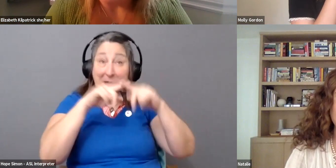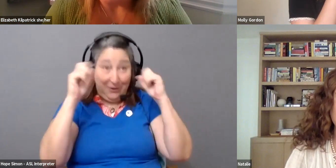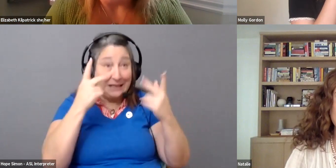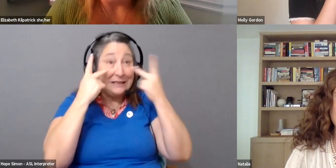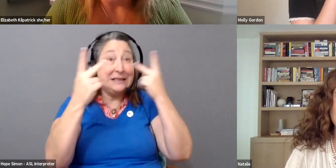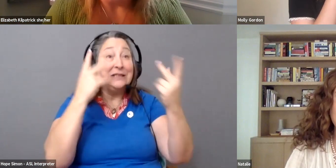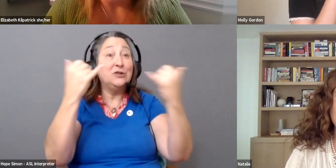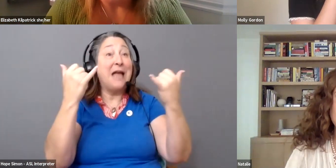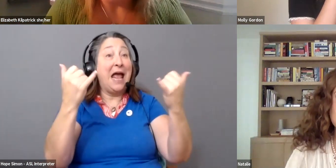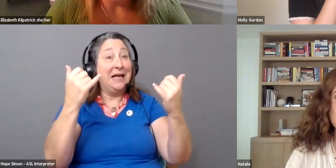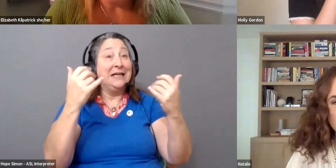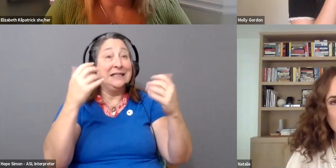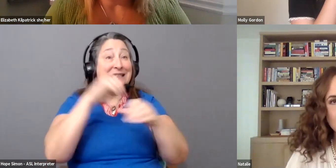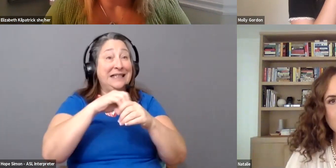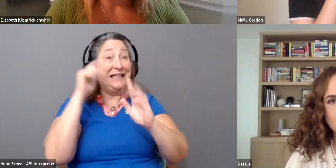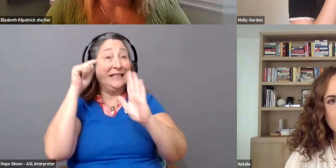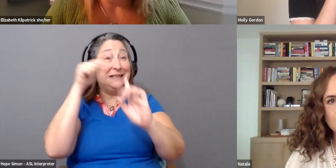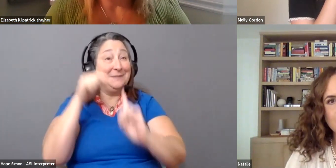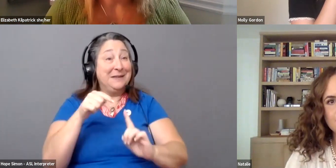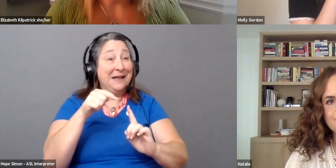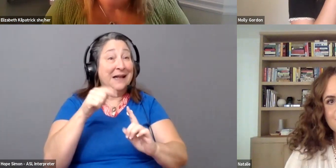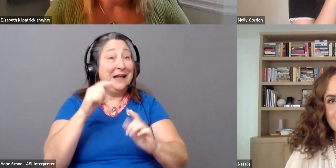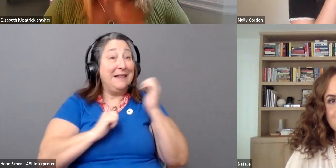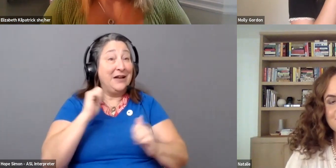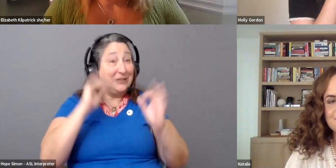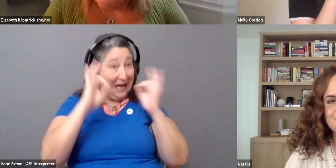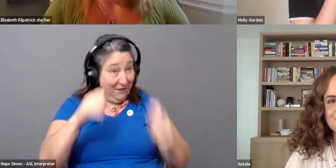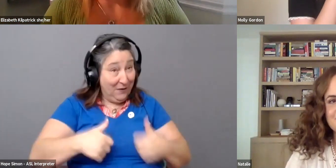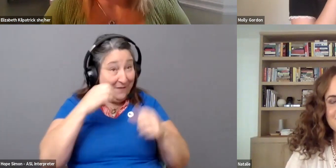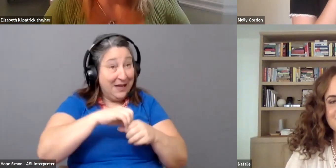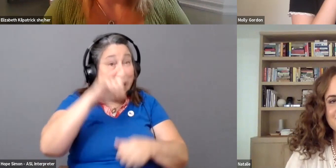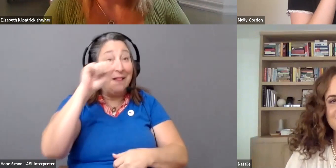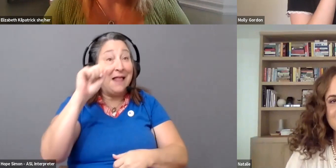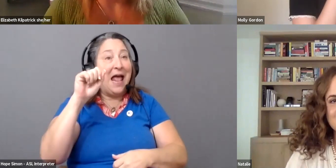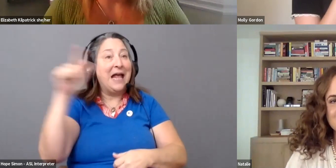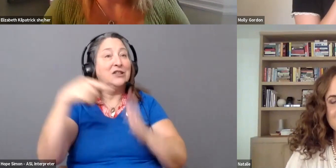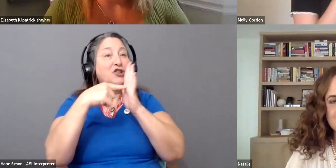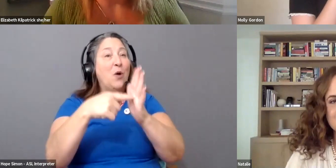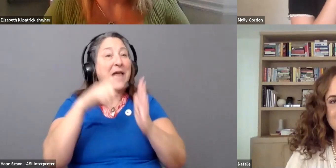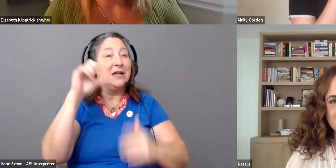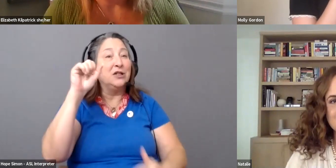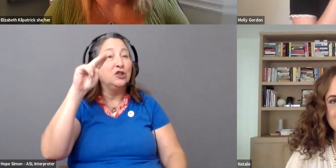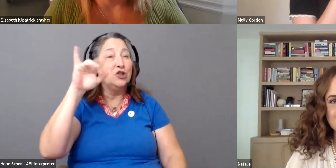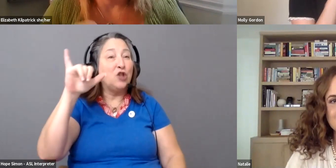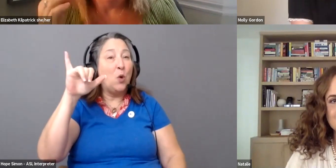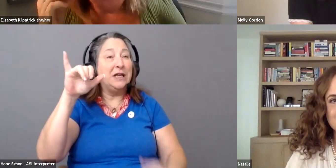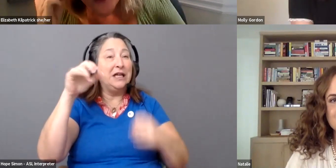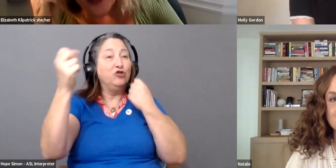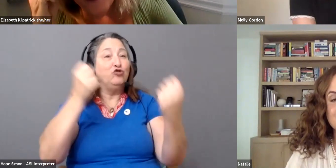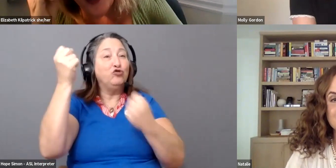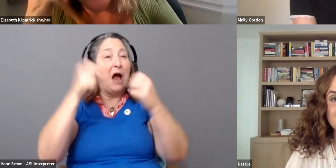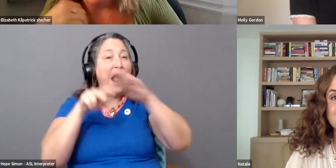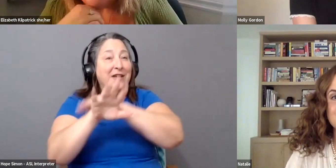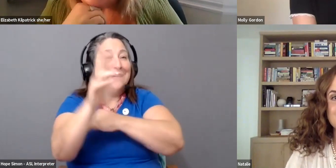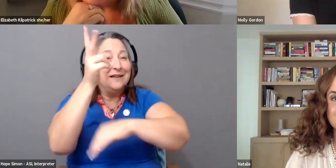select theaters. Yeah, and at the Sony Drive-In if you're in LA. So. Yes, and pay attention to our social media because we'll be doing